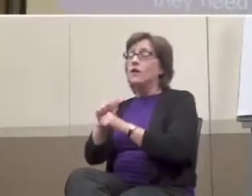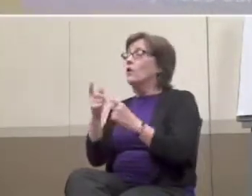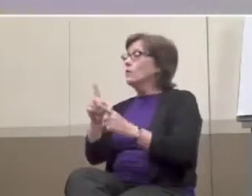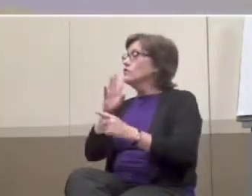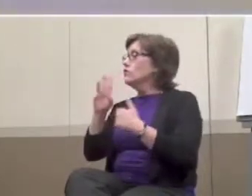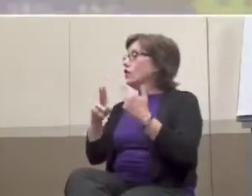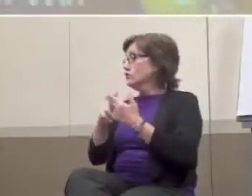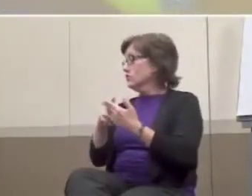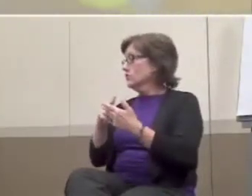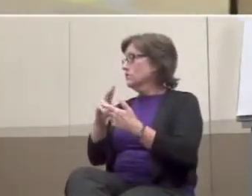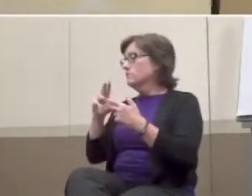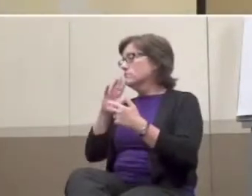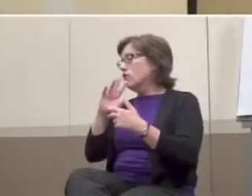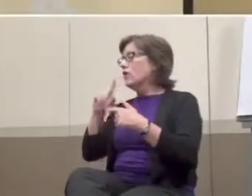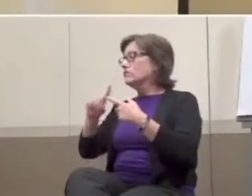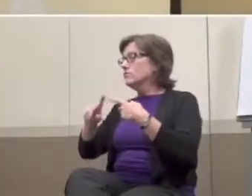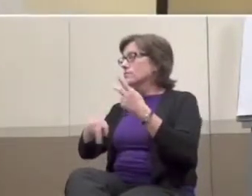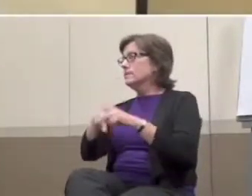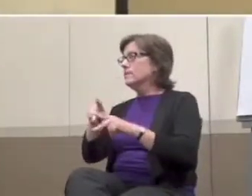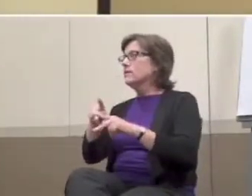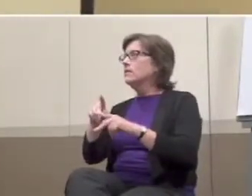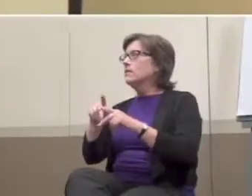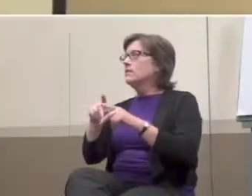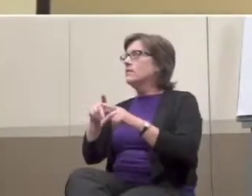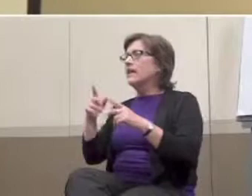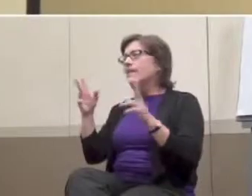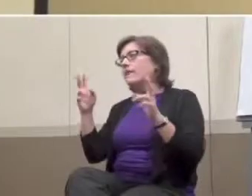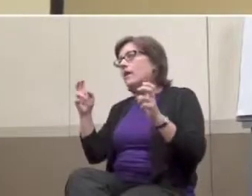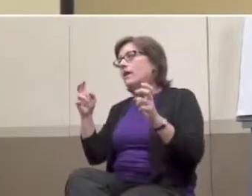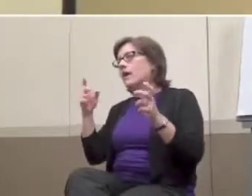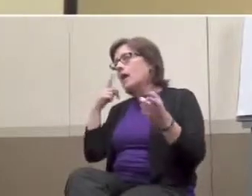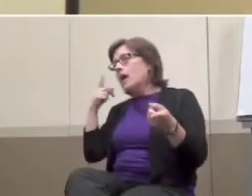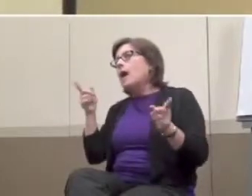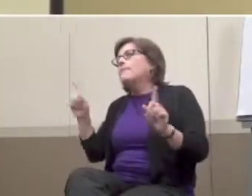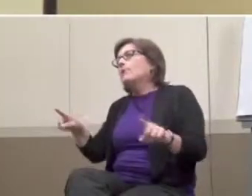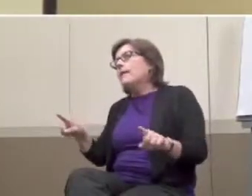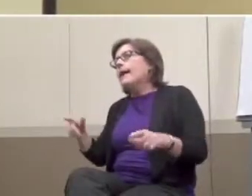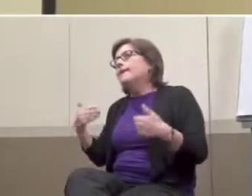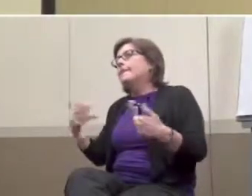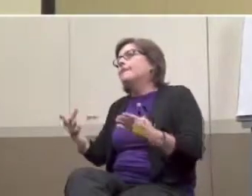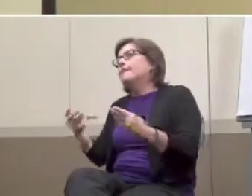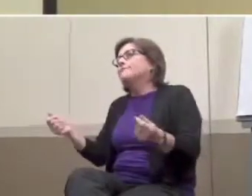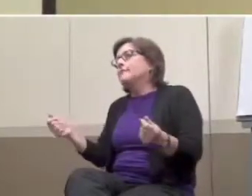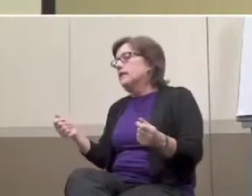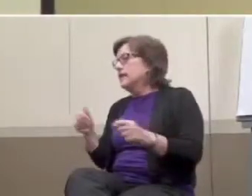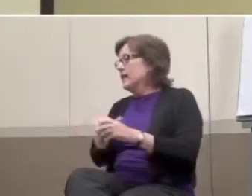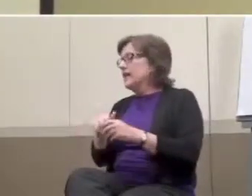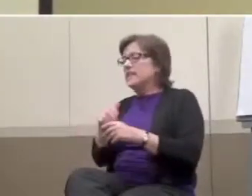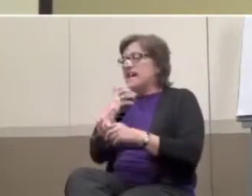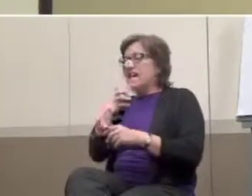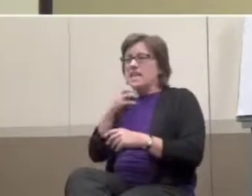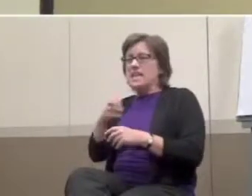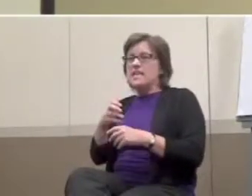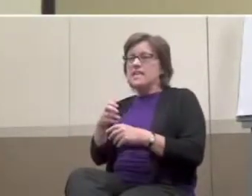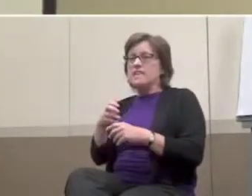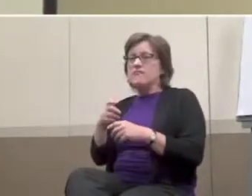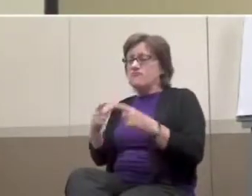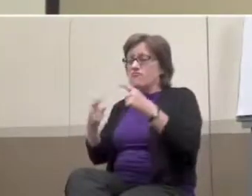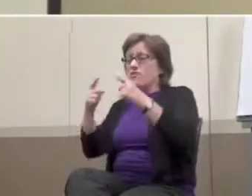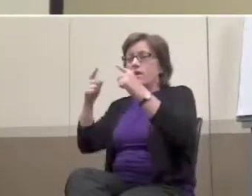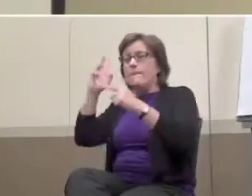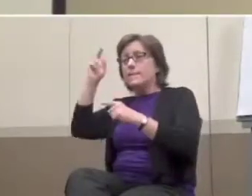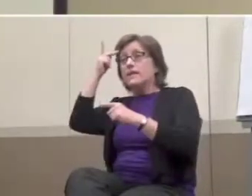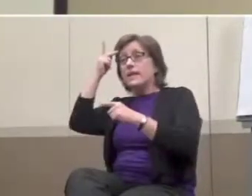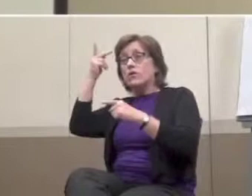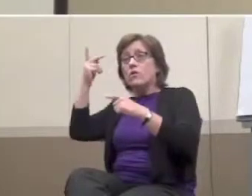folks who have quote-unquote compromised in situations, in heated arguments and in political strategies